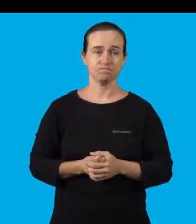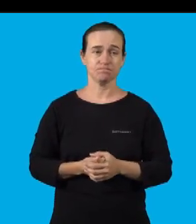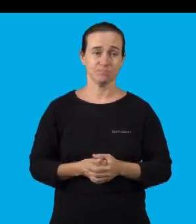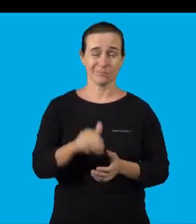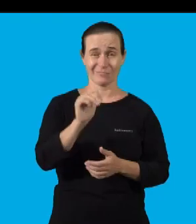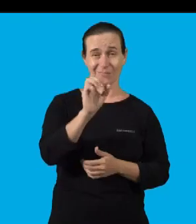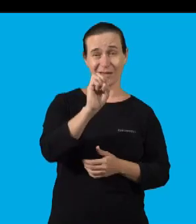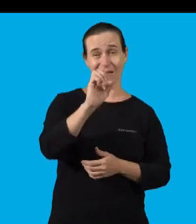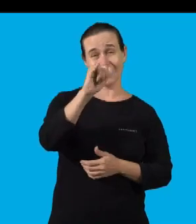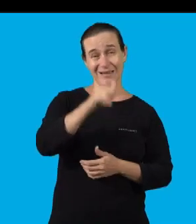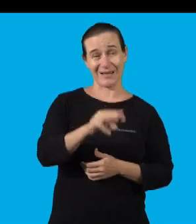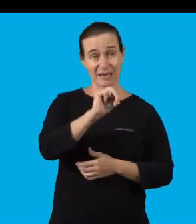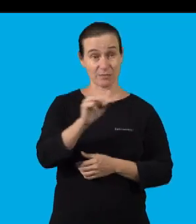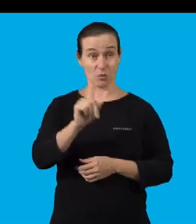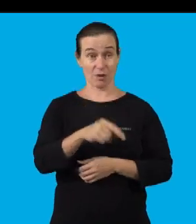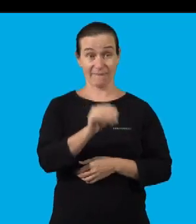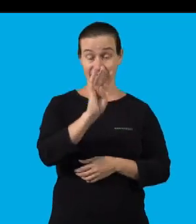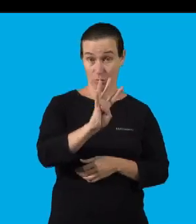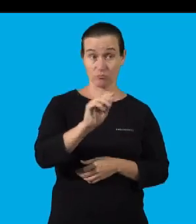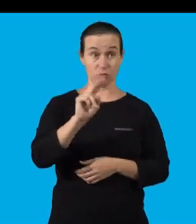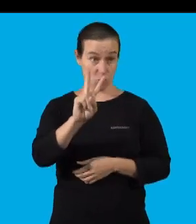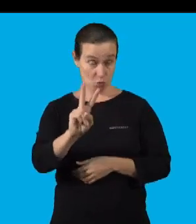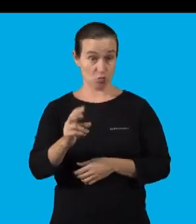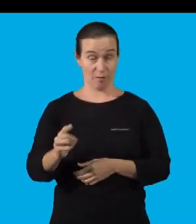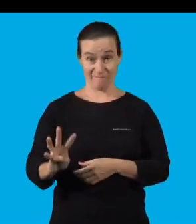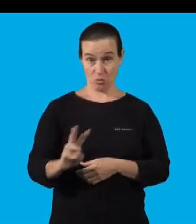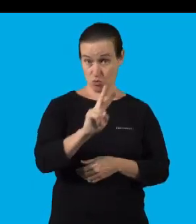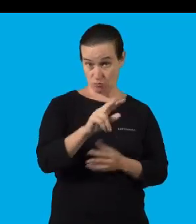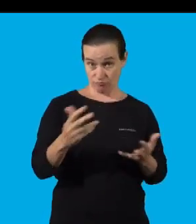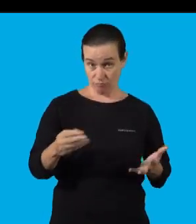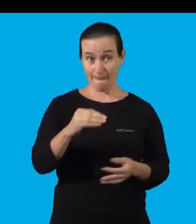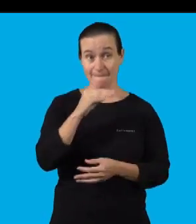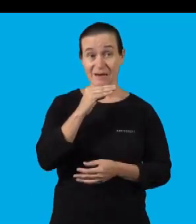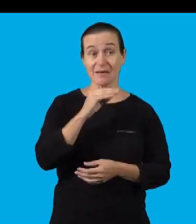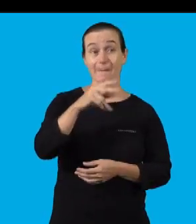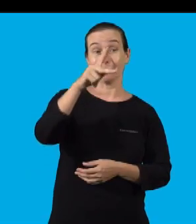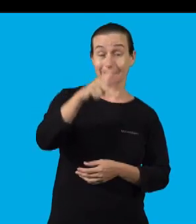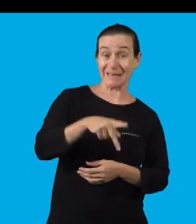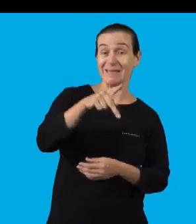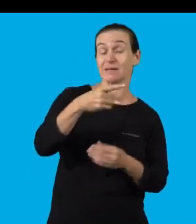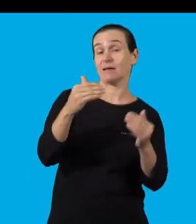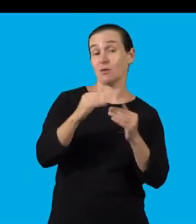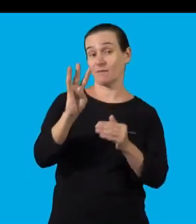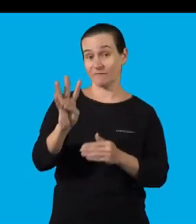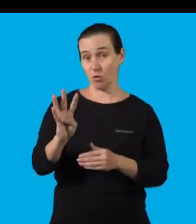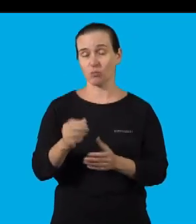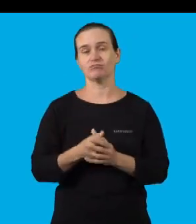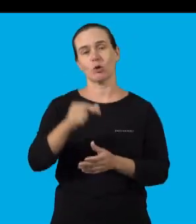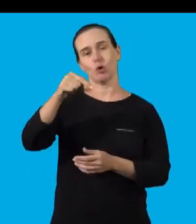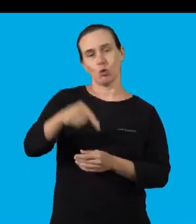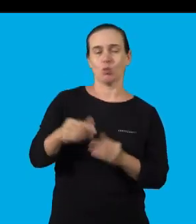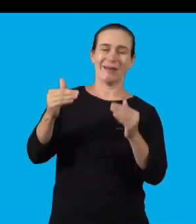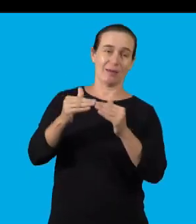that are given are 4 and 2, we then know that our p is equals to 4 and our q is equals